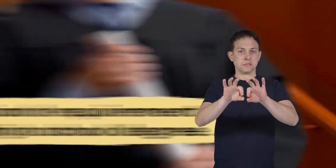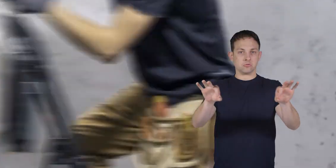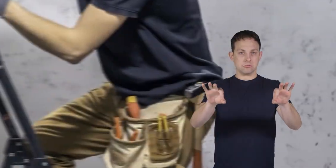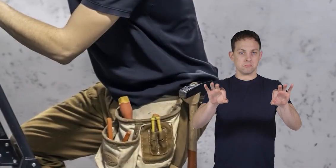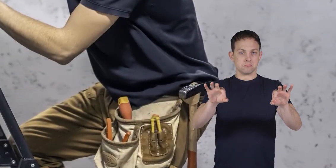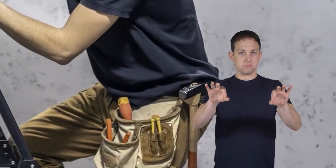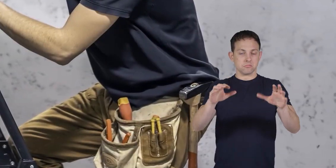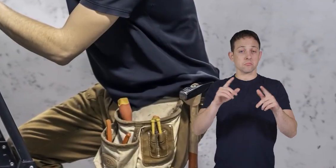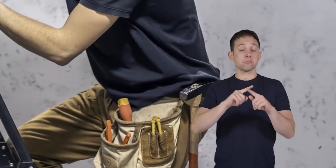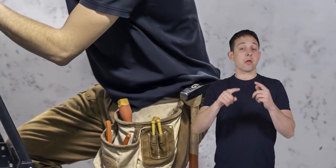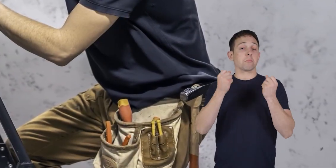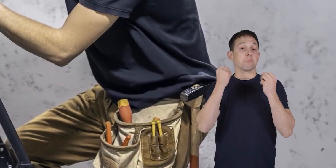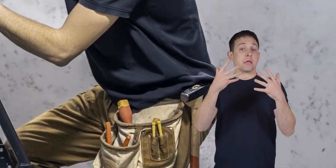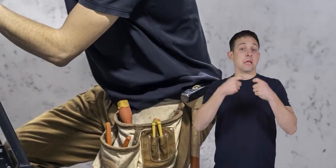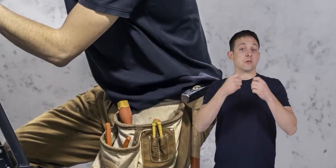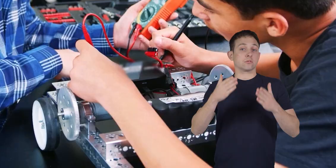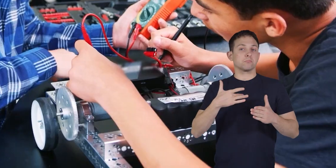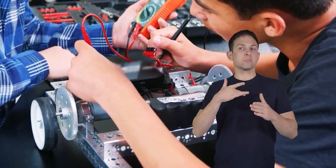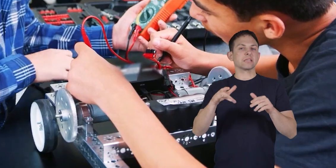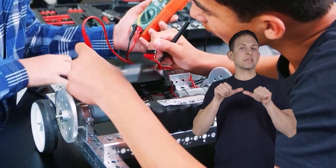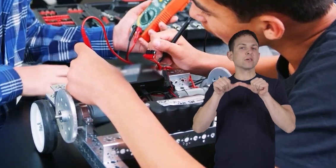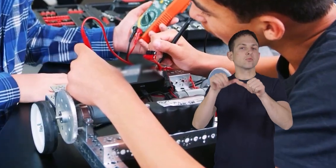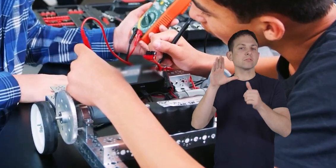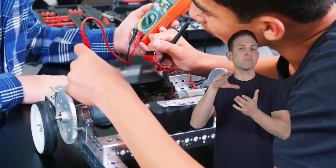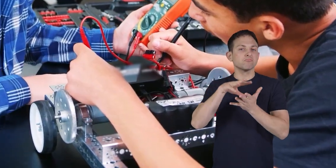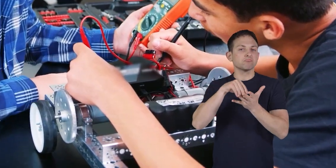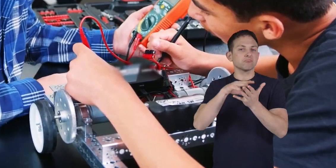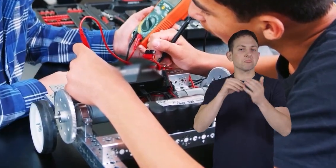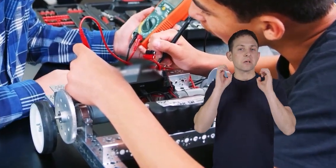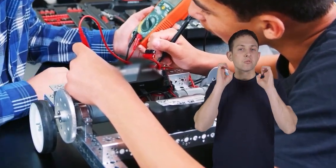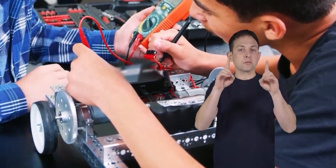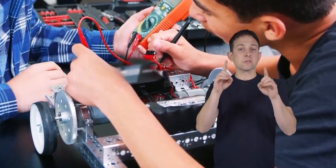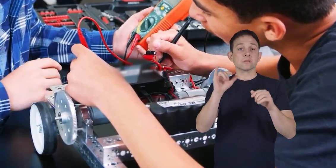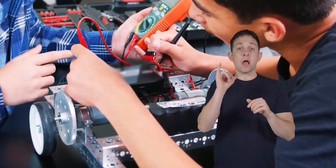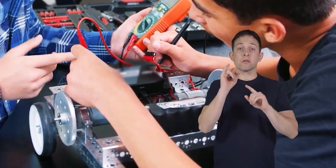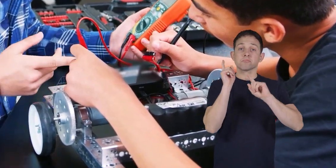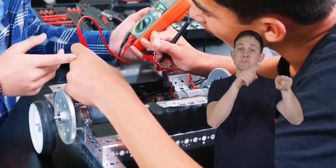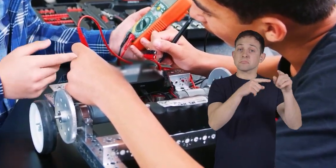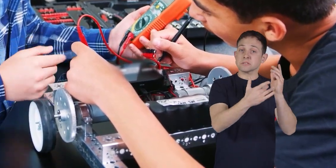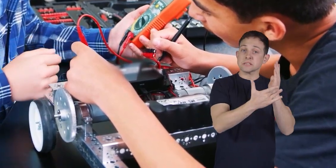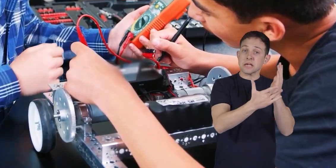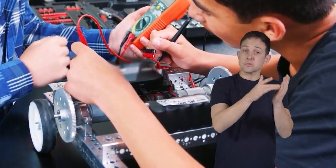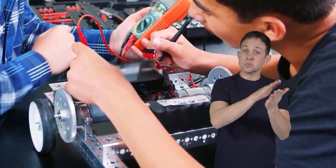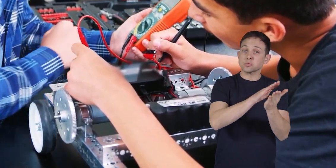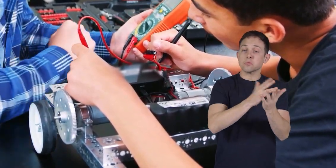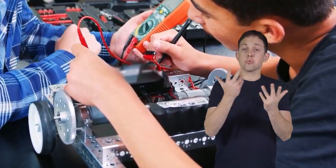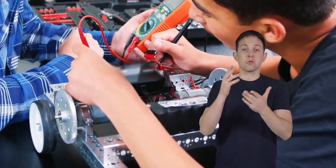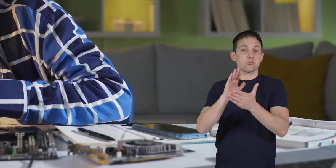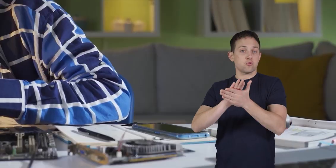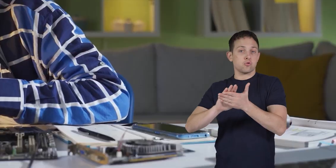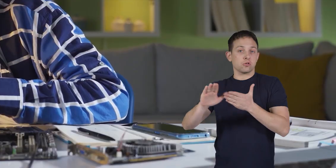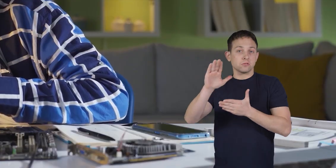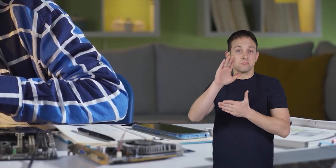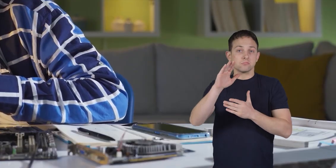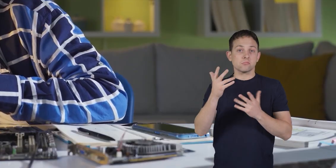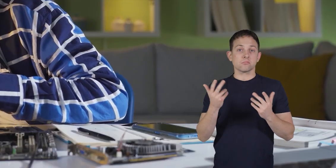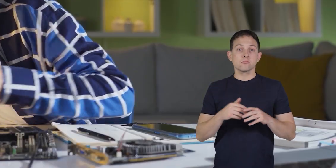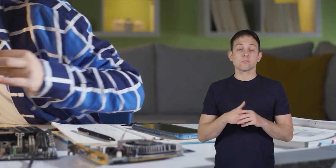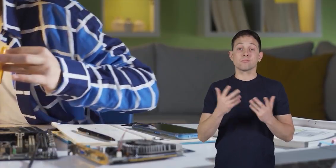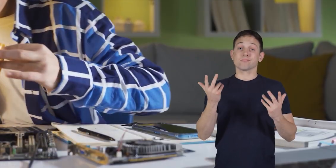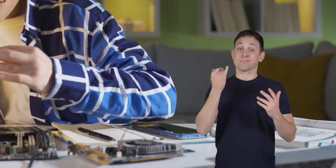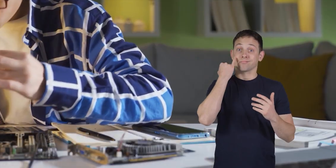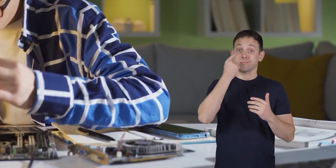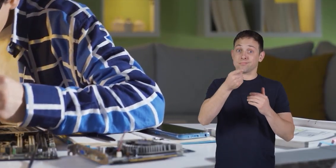degree. But many electricians continue their education at a technical school or college. In this